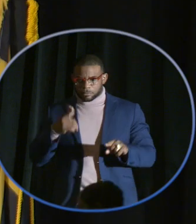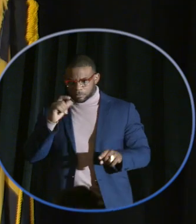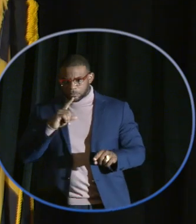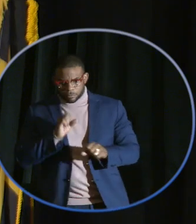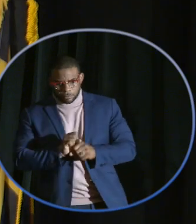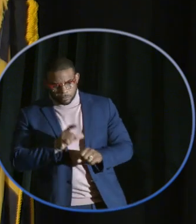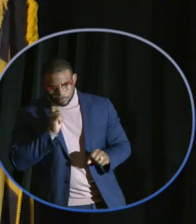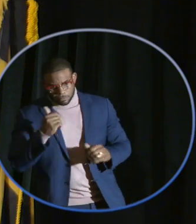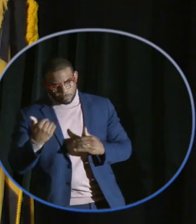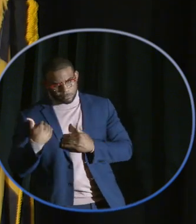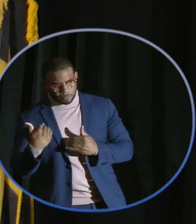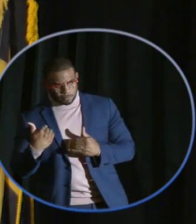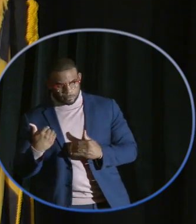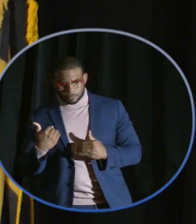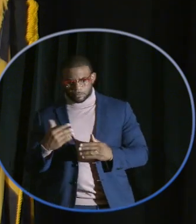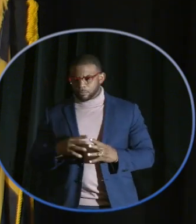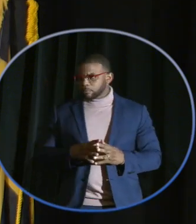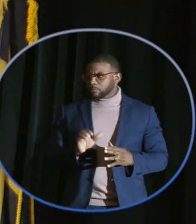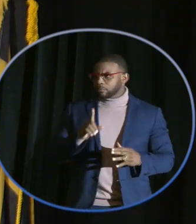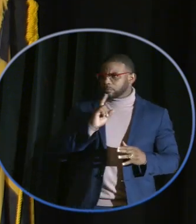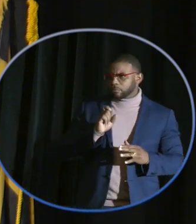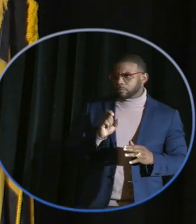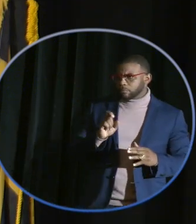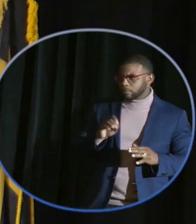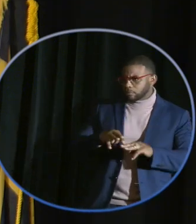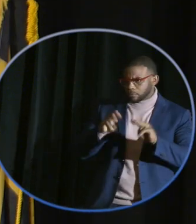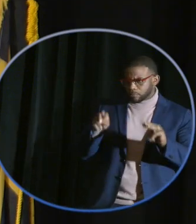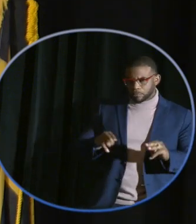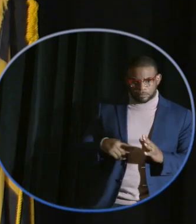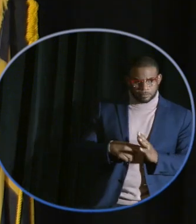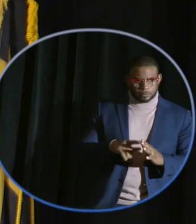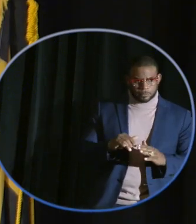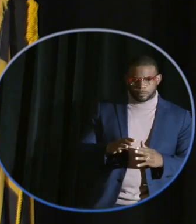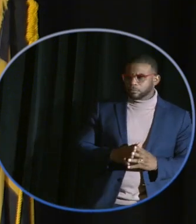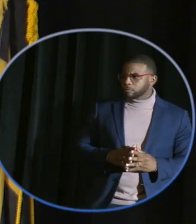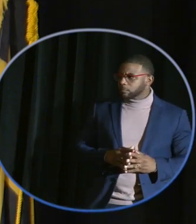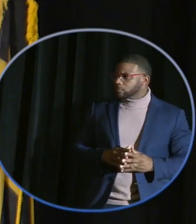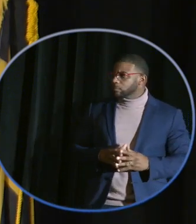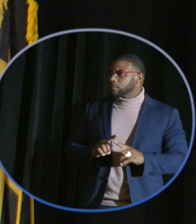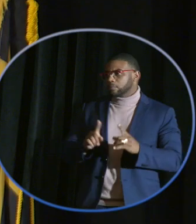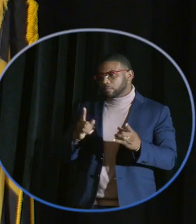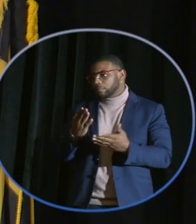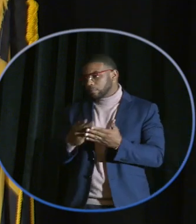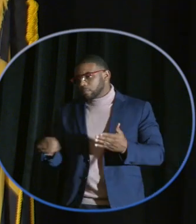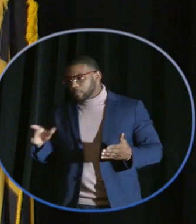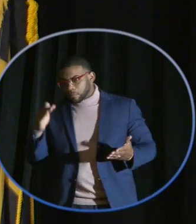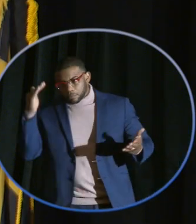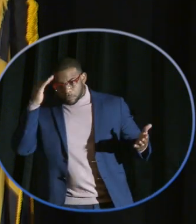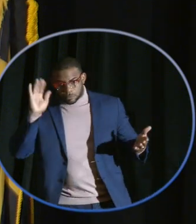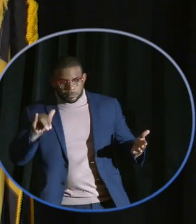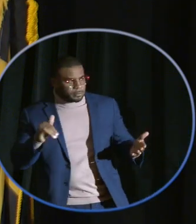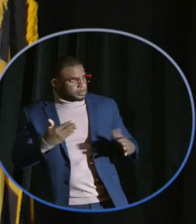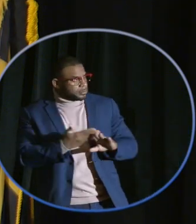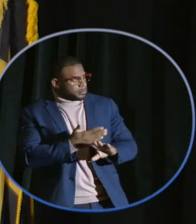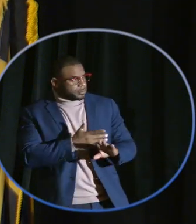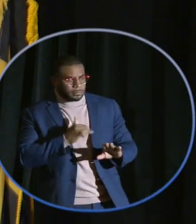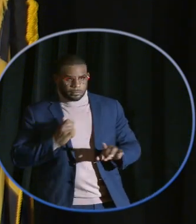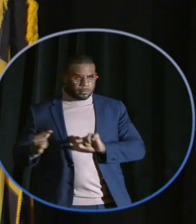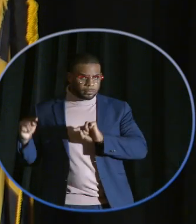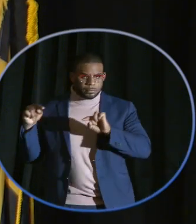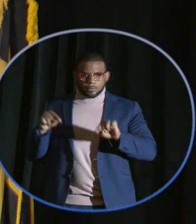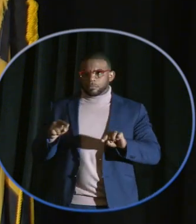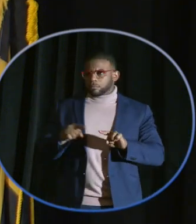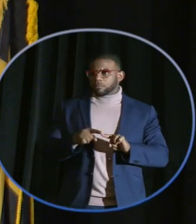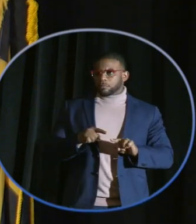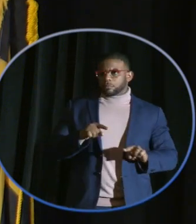this really is a responsibility that the Lewis Museum should fulfill. But some of you may know that prior to my coming